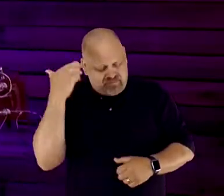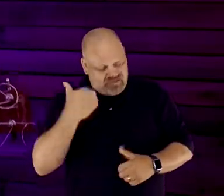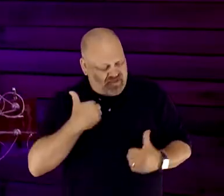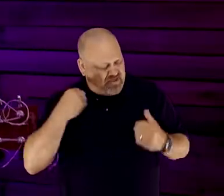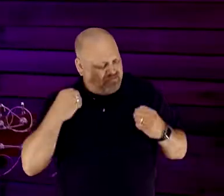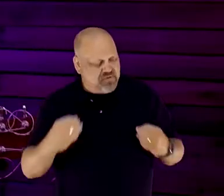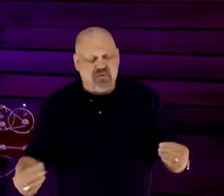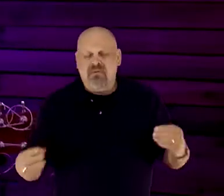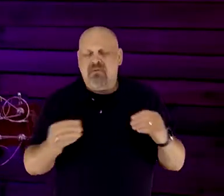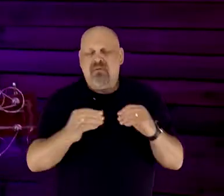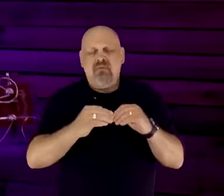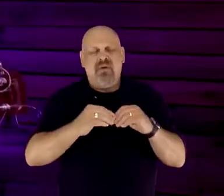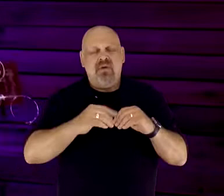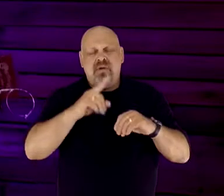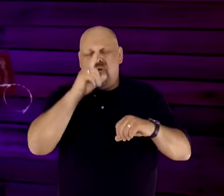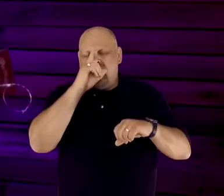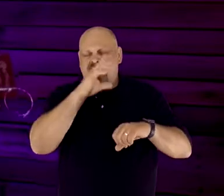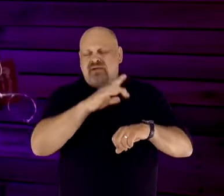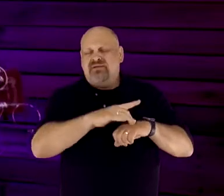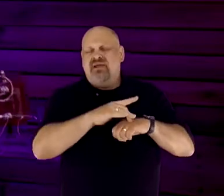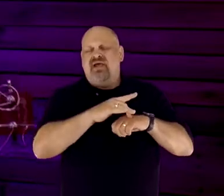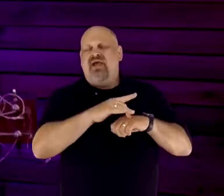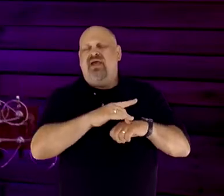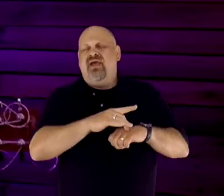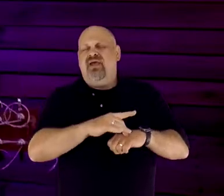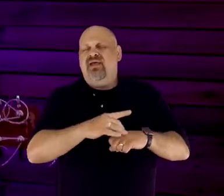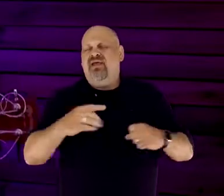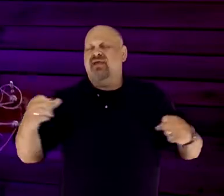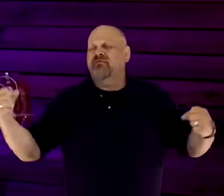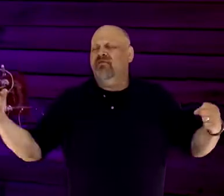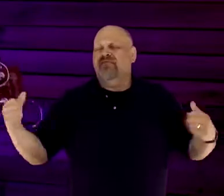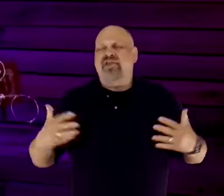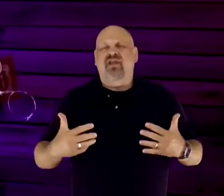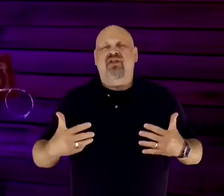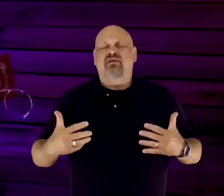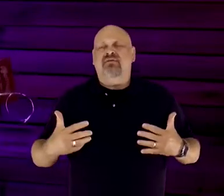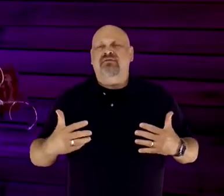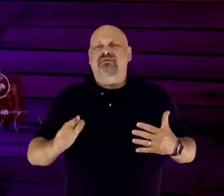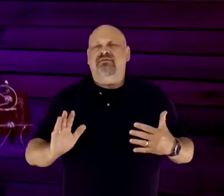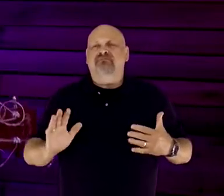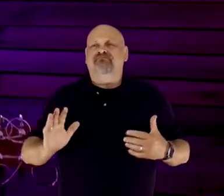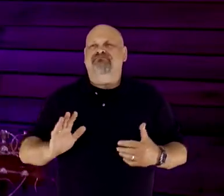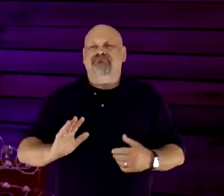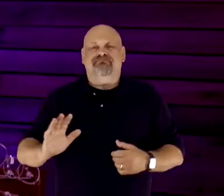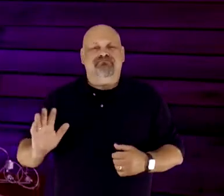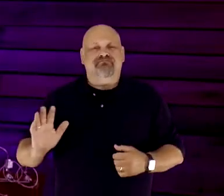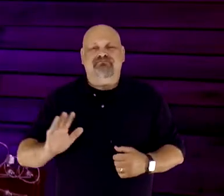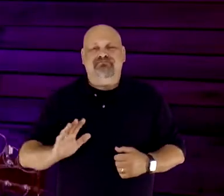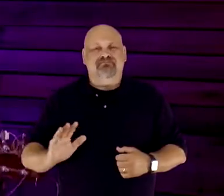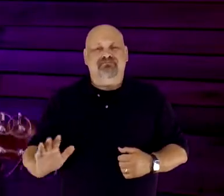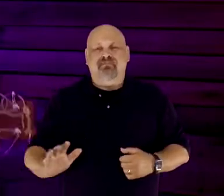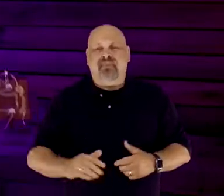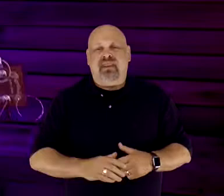'Cause I'm no longer a slave to fear.